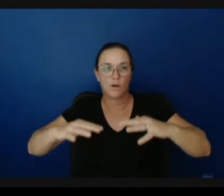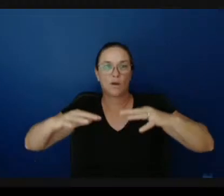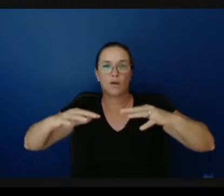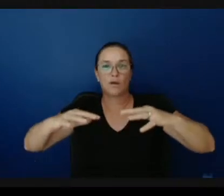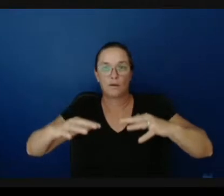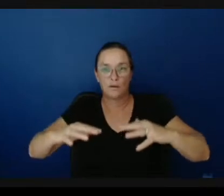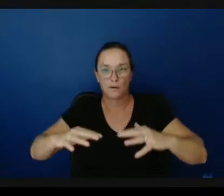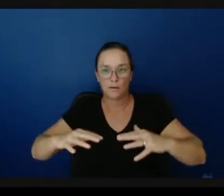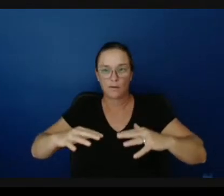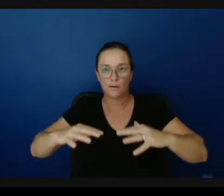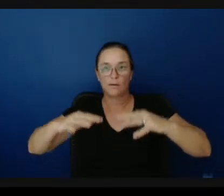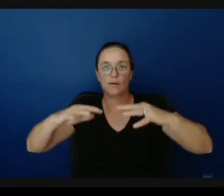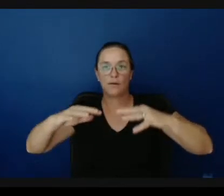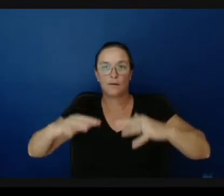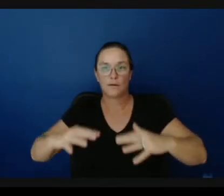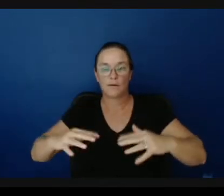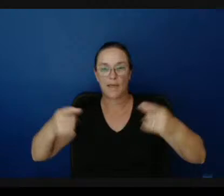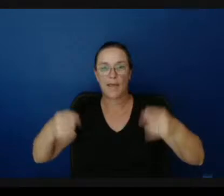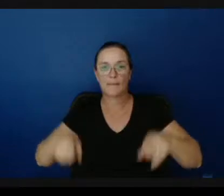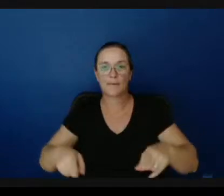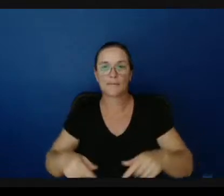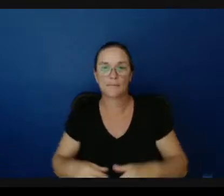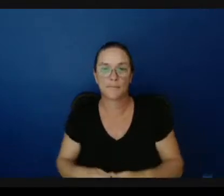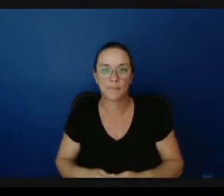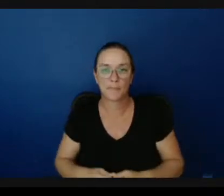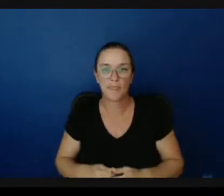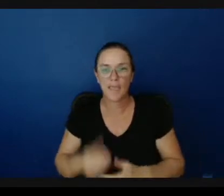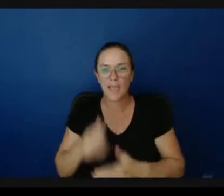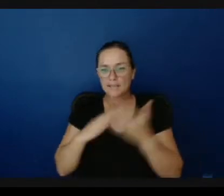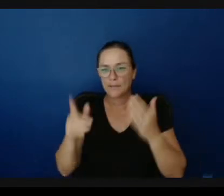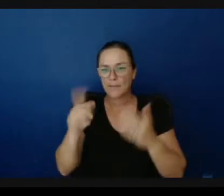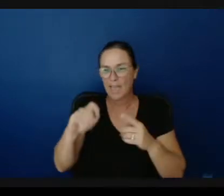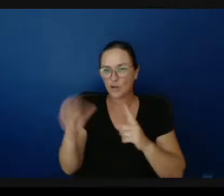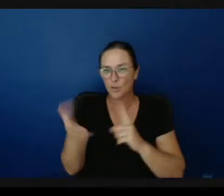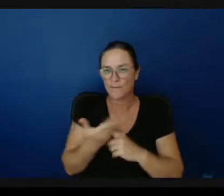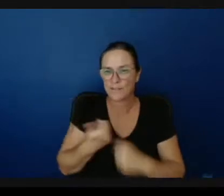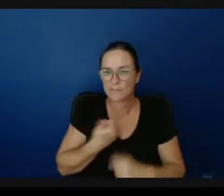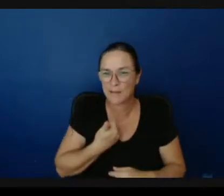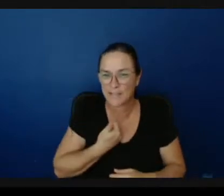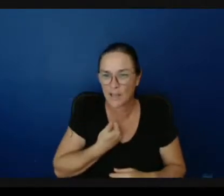clear. It's something that I had to convince myself because